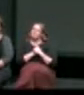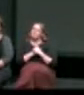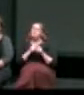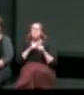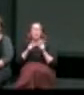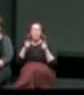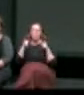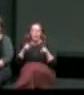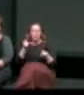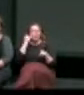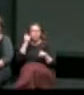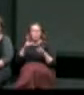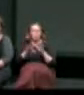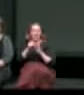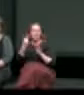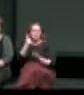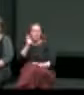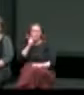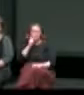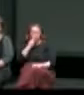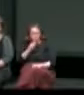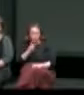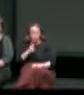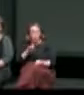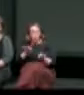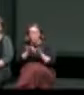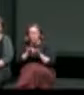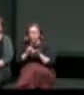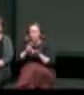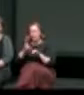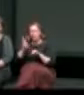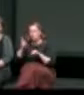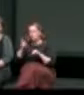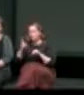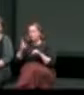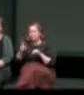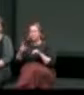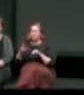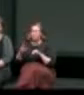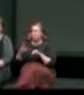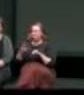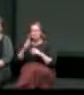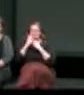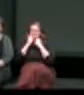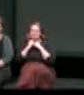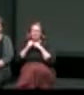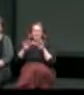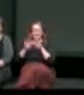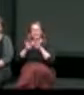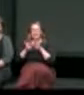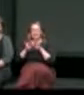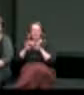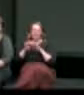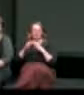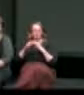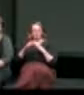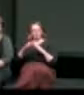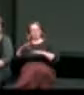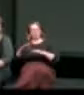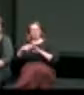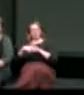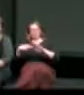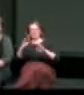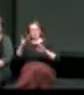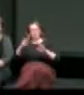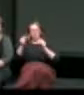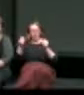But what happens if you find something cool or important or historically significant or meets that bar to be considered a historic property? We